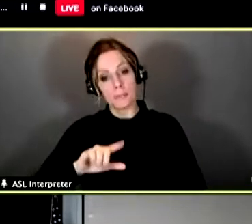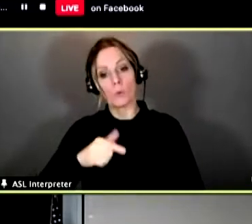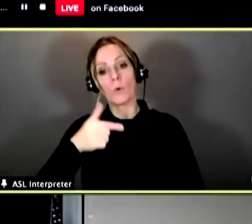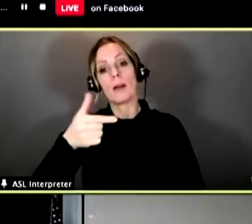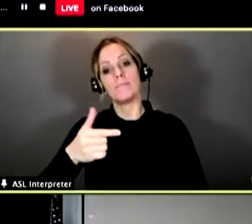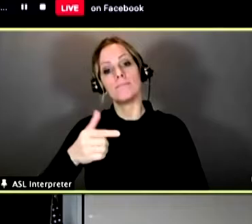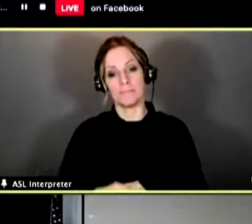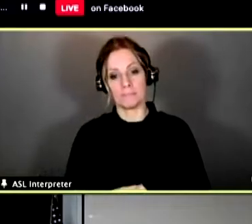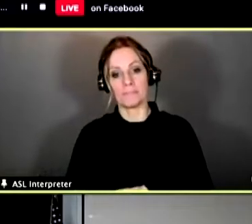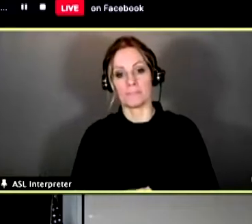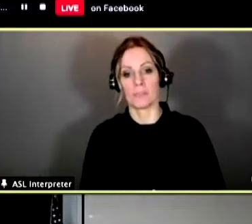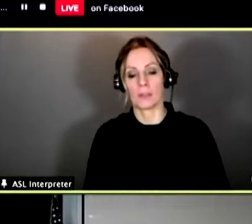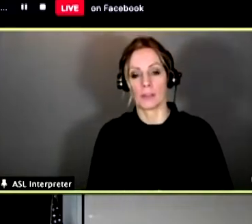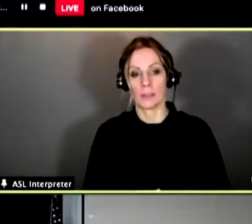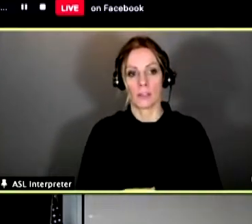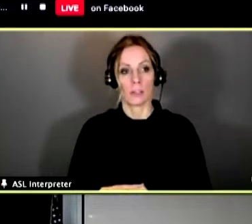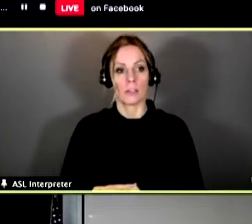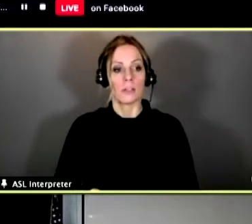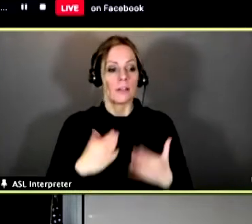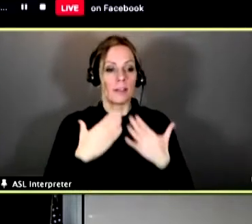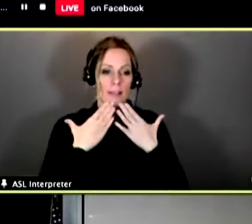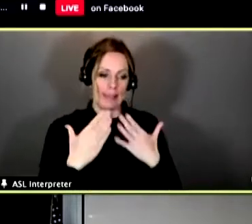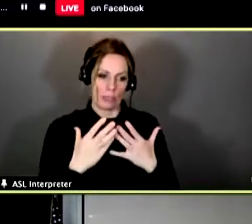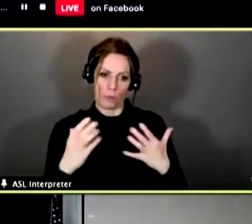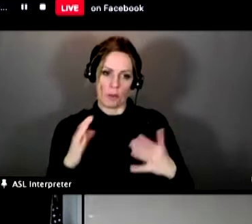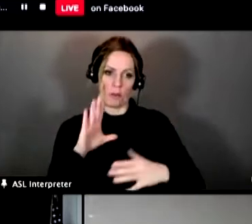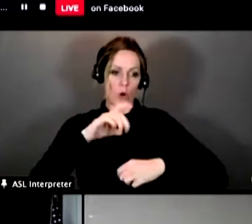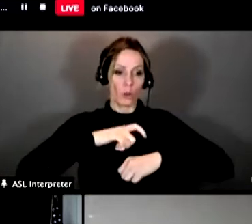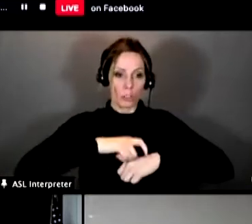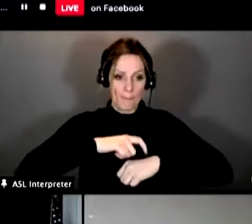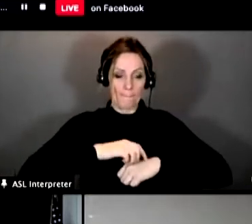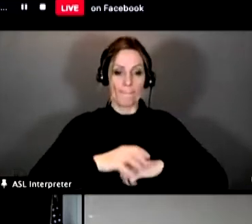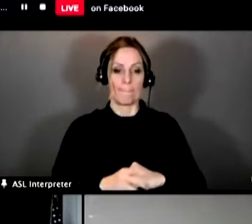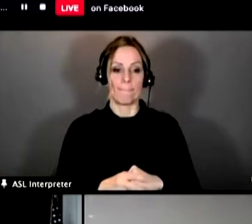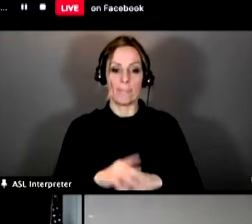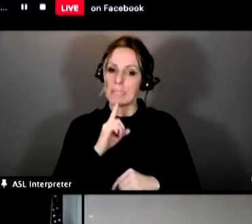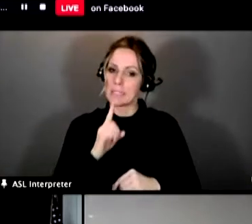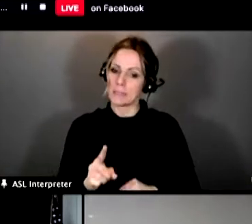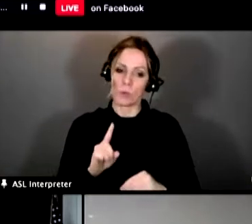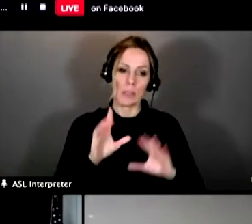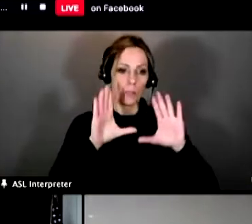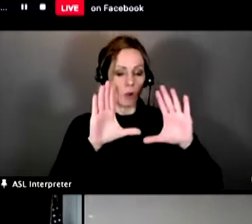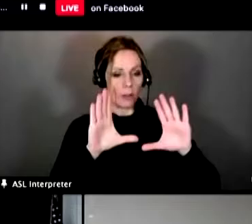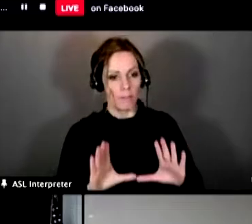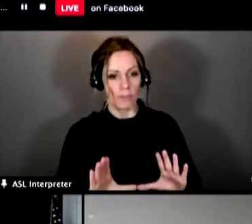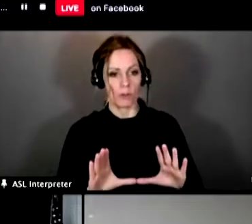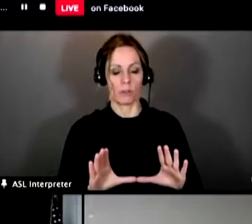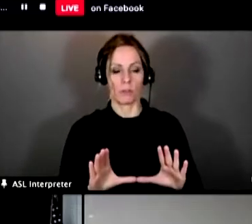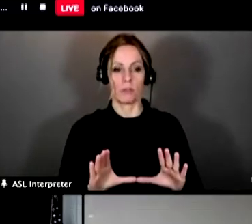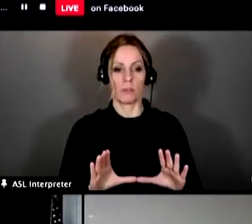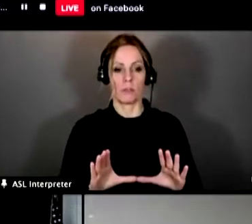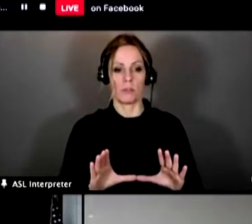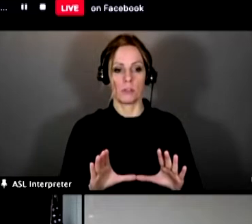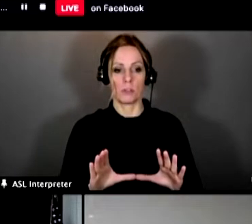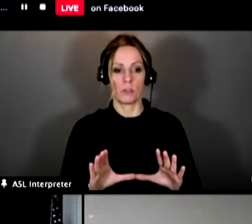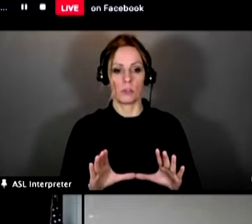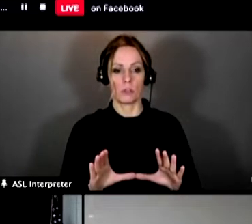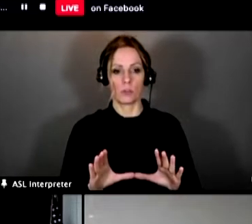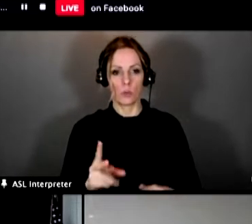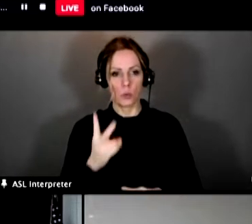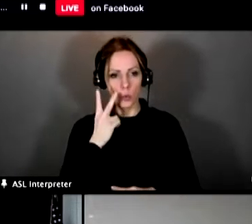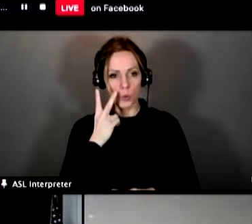ahead. Thank you so much for your time. It is very wonderful to see of the people